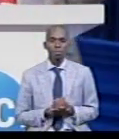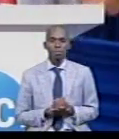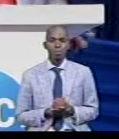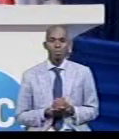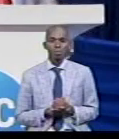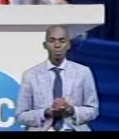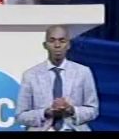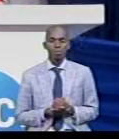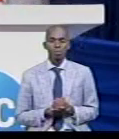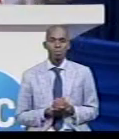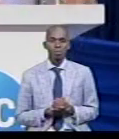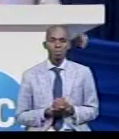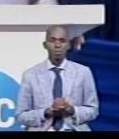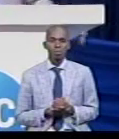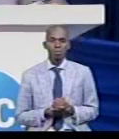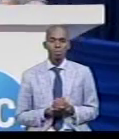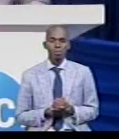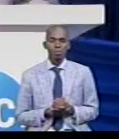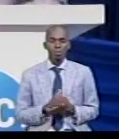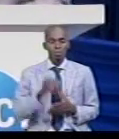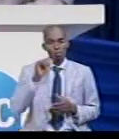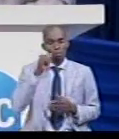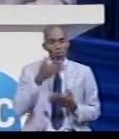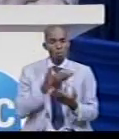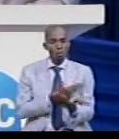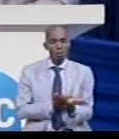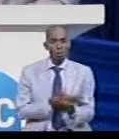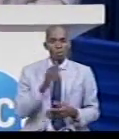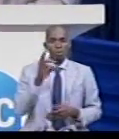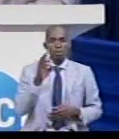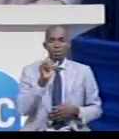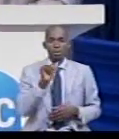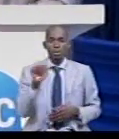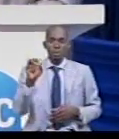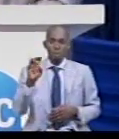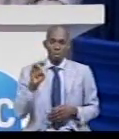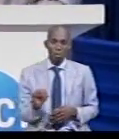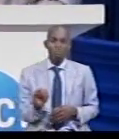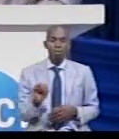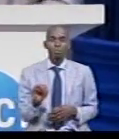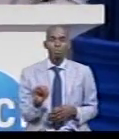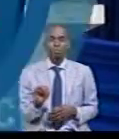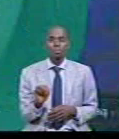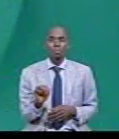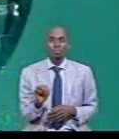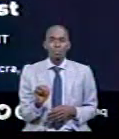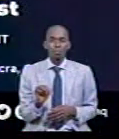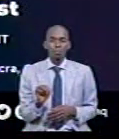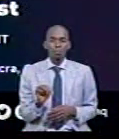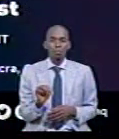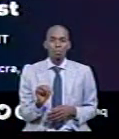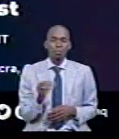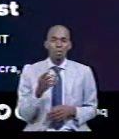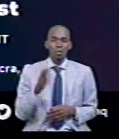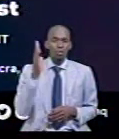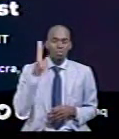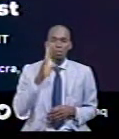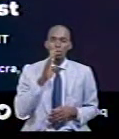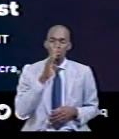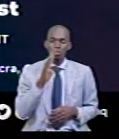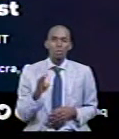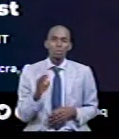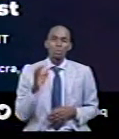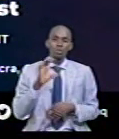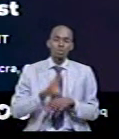Tomorrow morning, 6 a.m. at Royal Chapel, There's going to be ministers, church